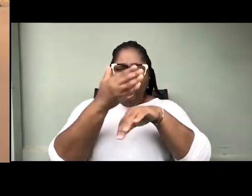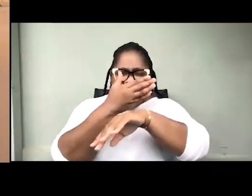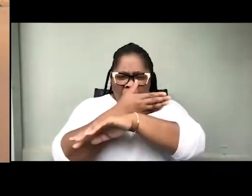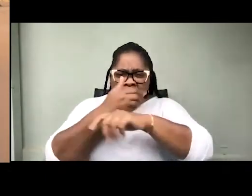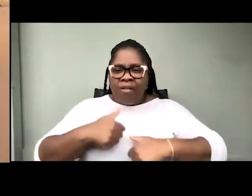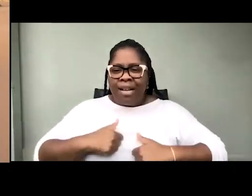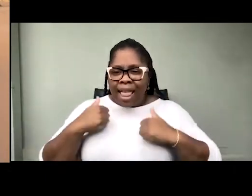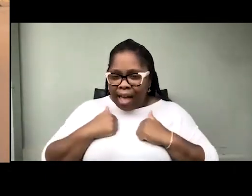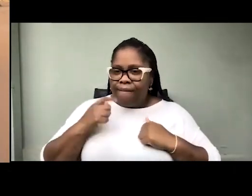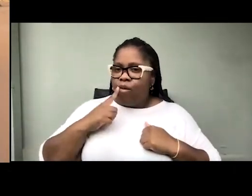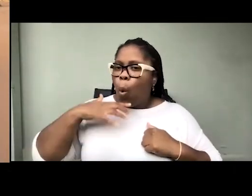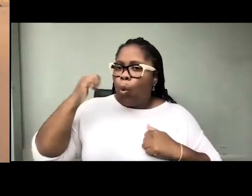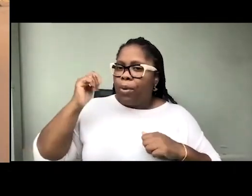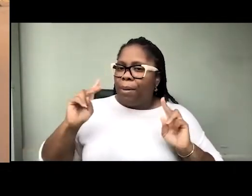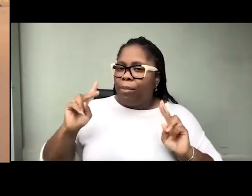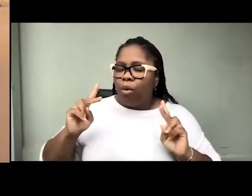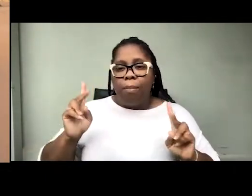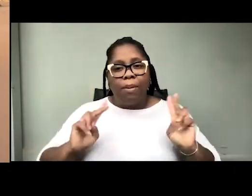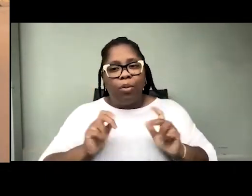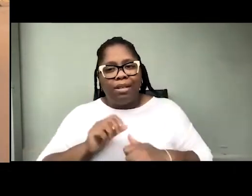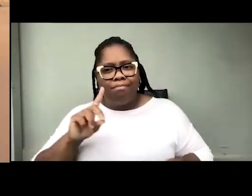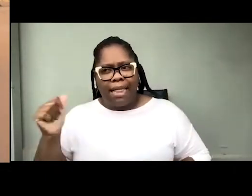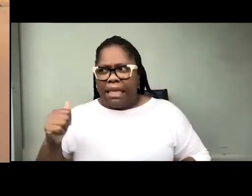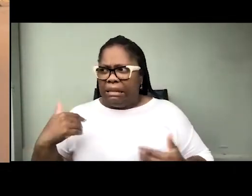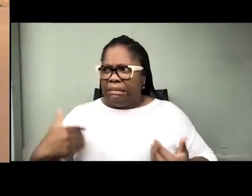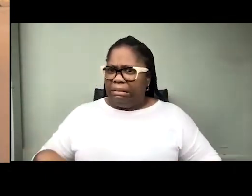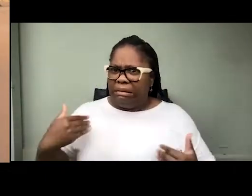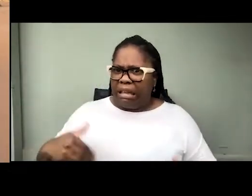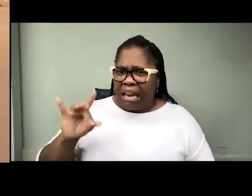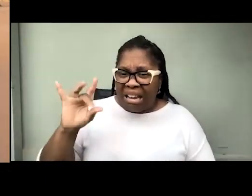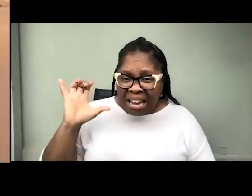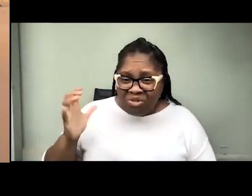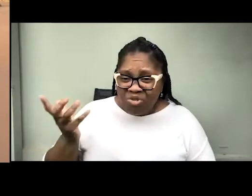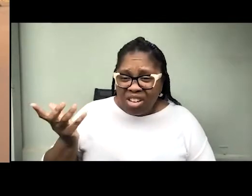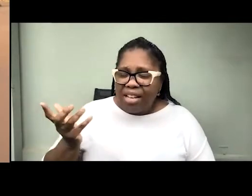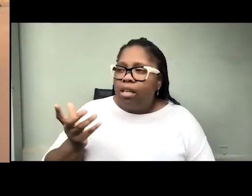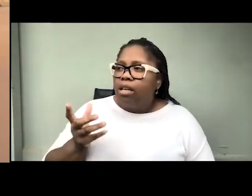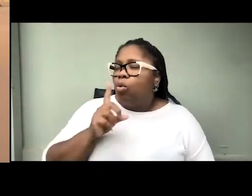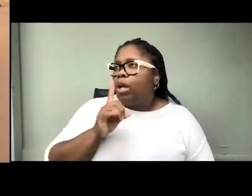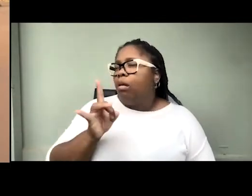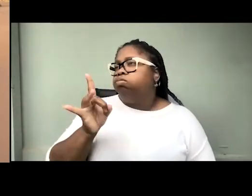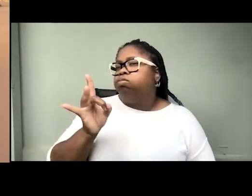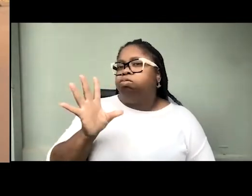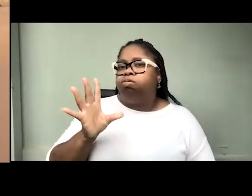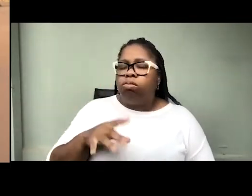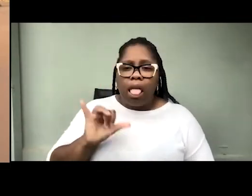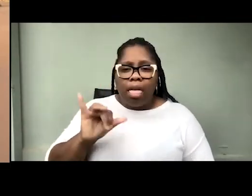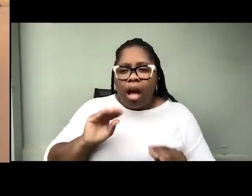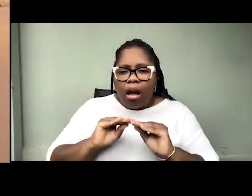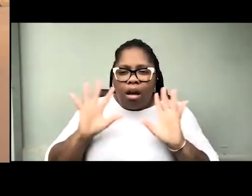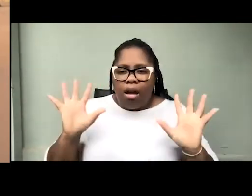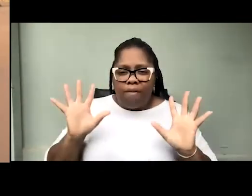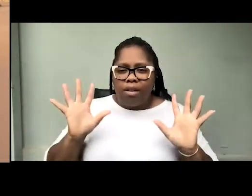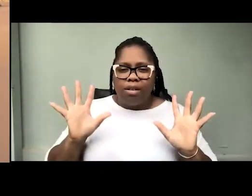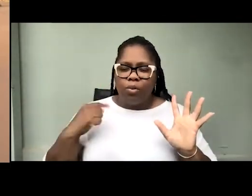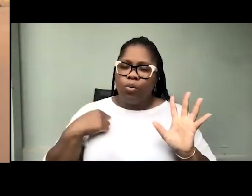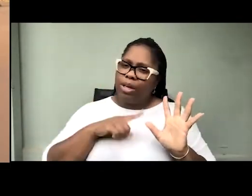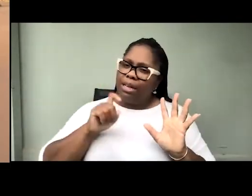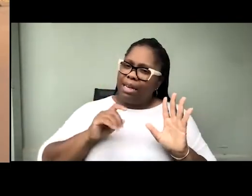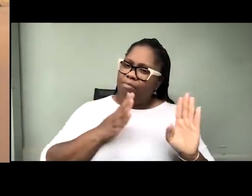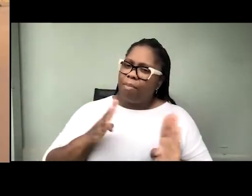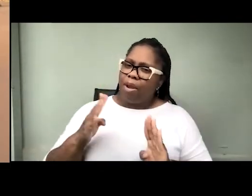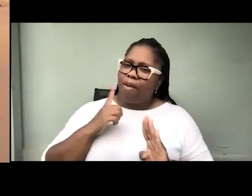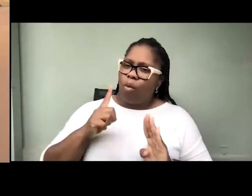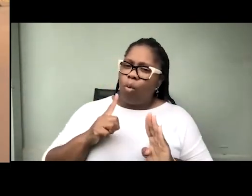So when you look at the demographic shifts, I mean, that's just numbers, that's obvious. We really need to prepare for a